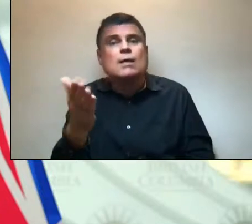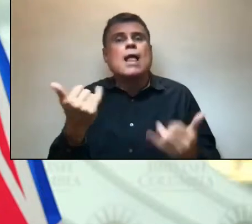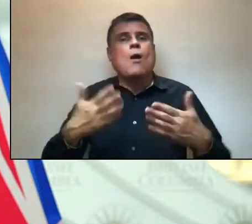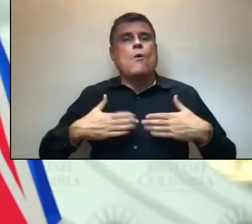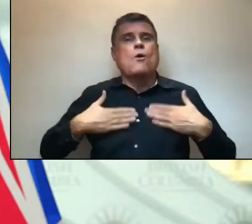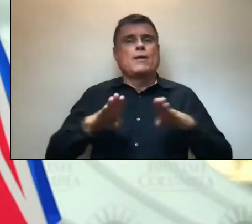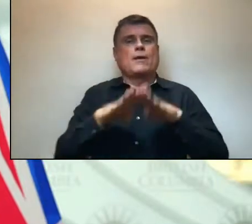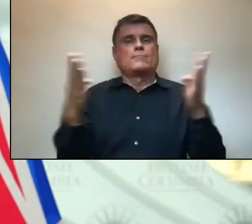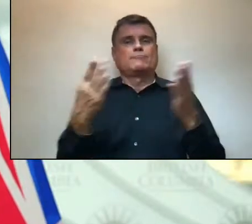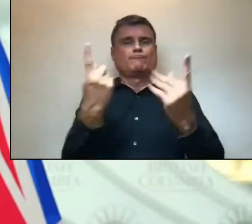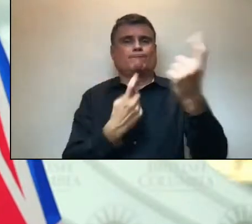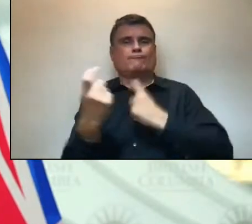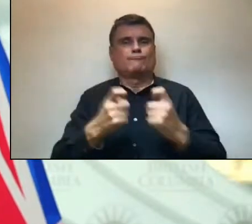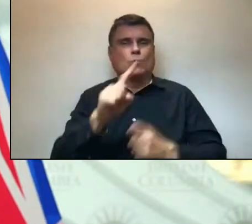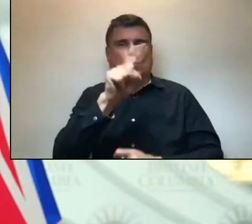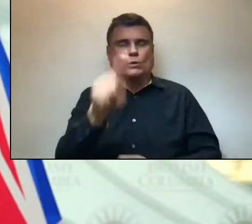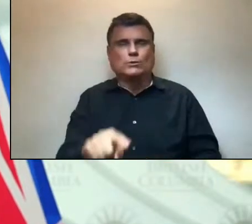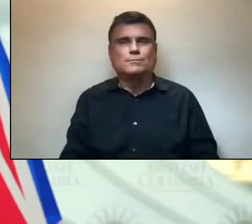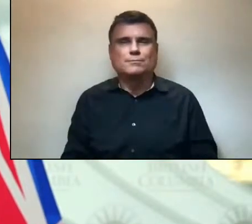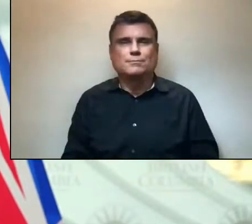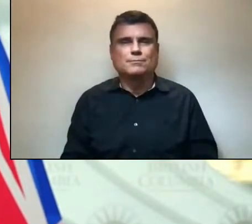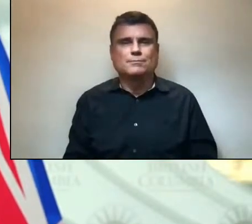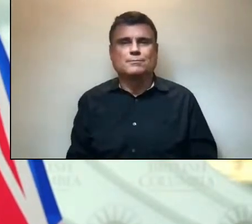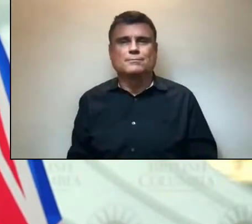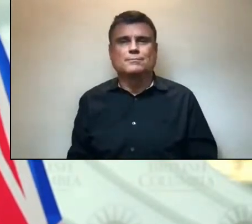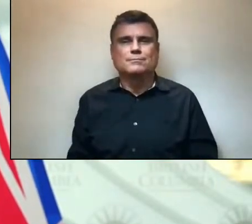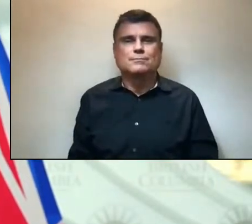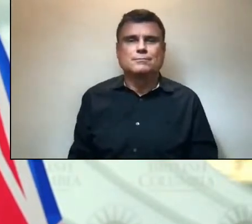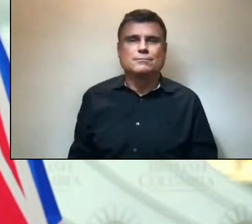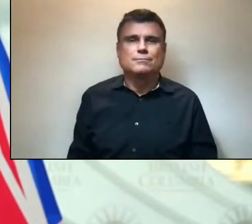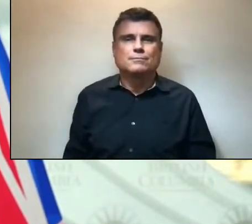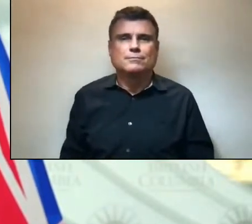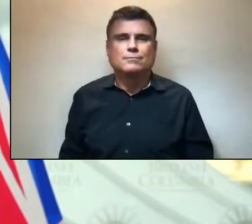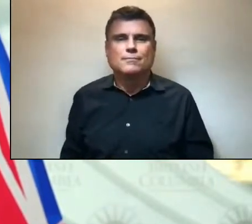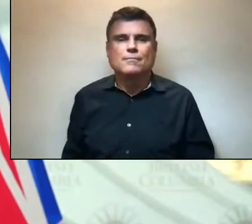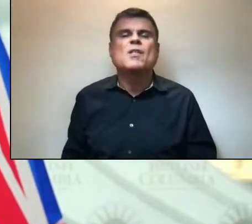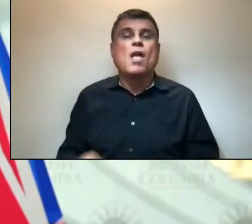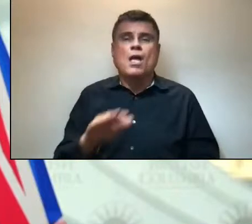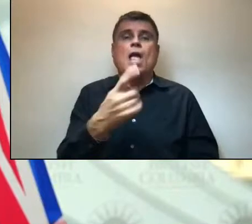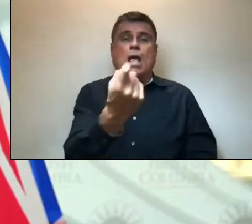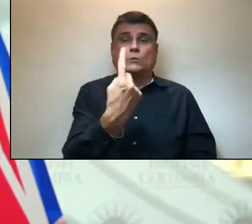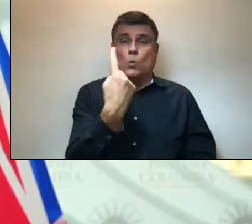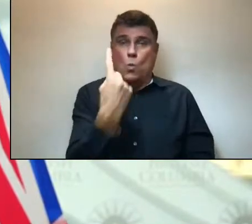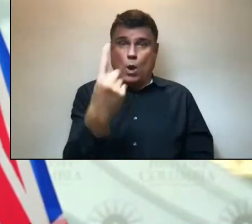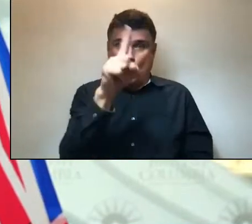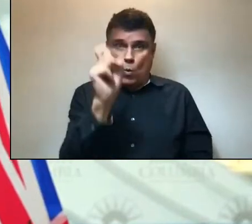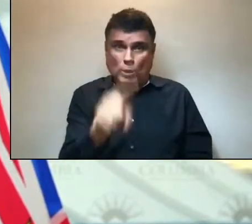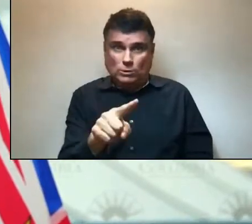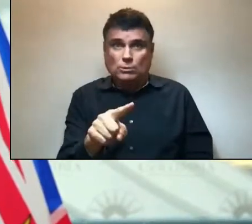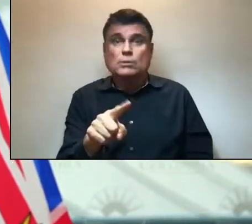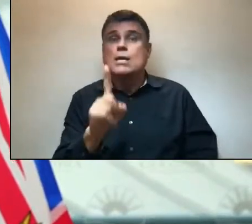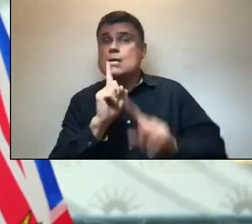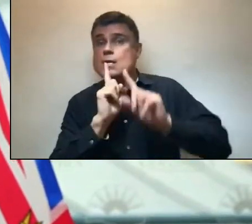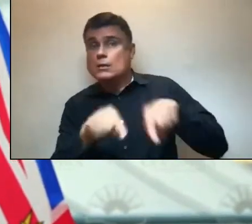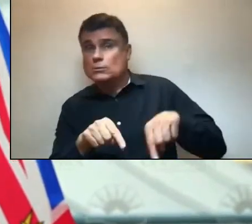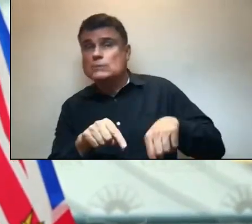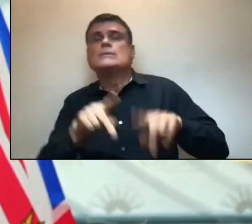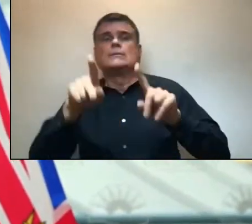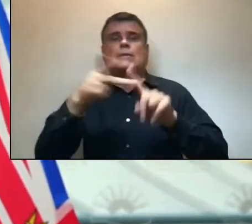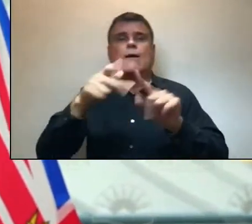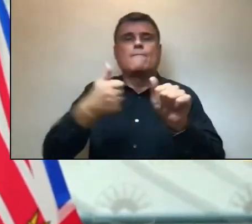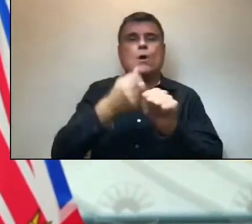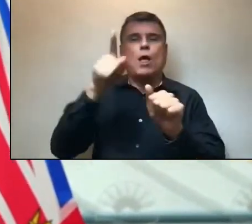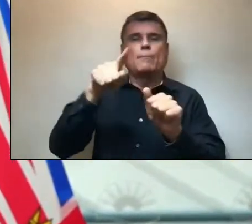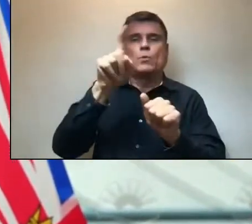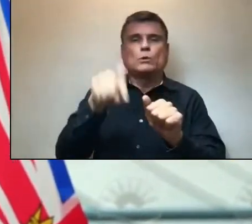Thank you. A reminder to media on the line, please press *1 to enter the queue. You'll be limited to one question and one follow-up. Our first question today goes to